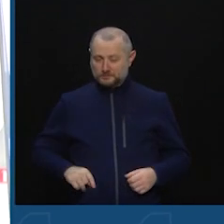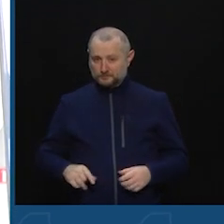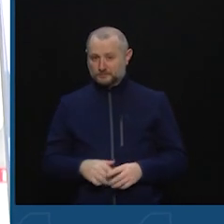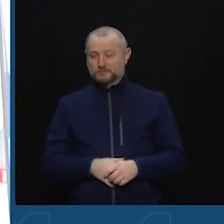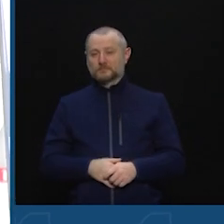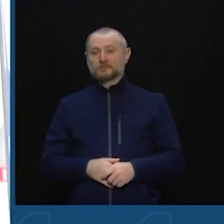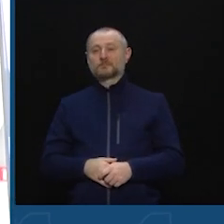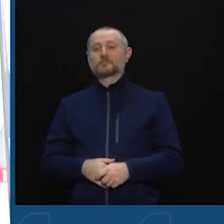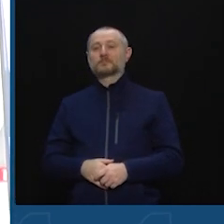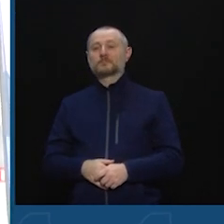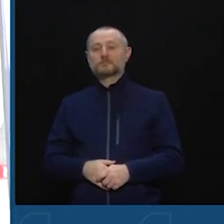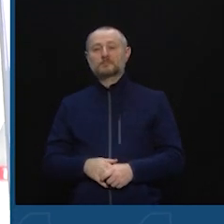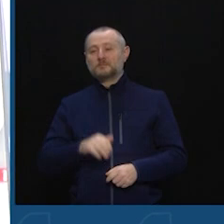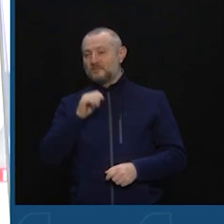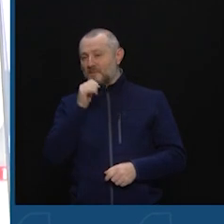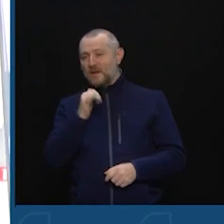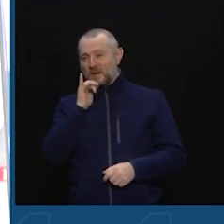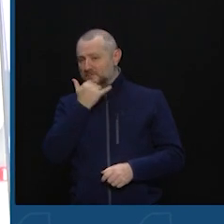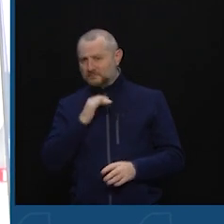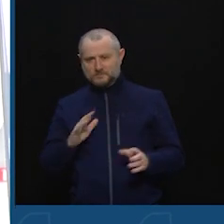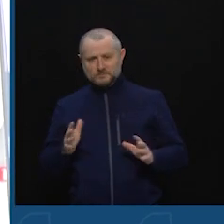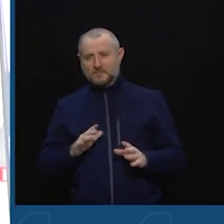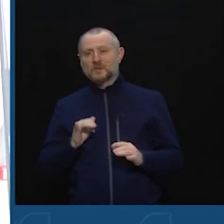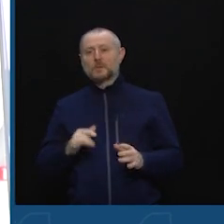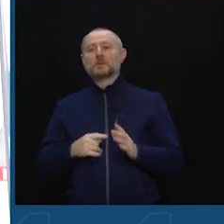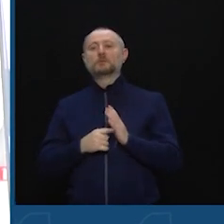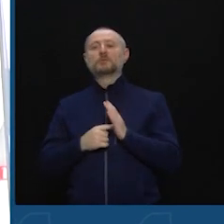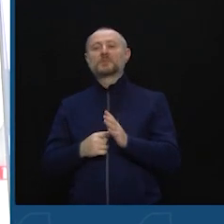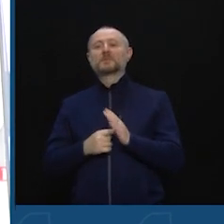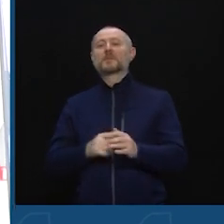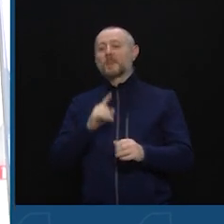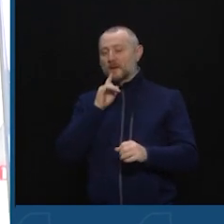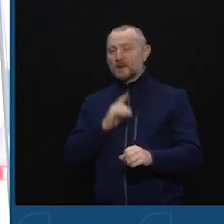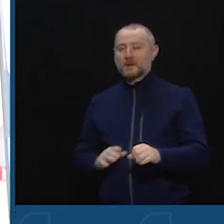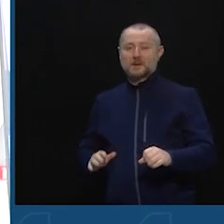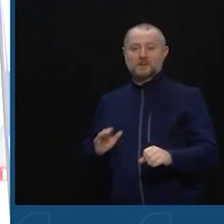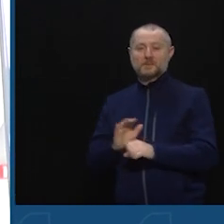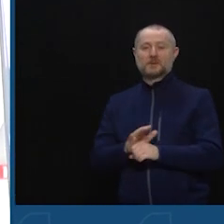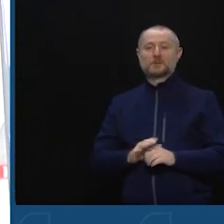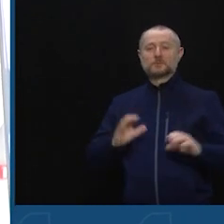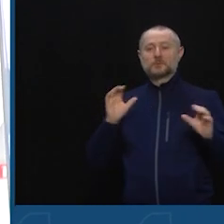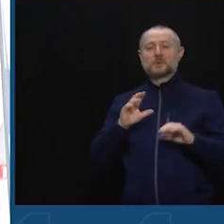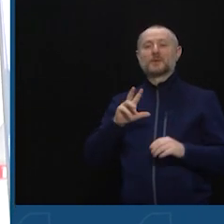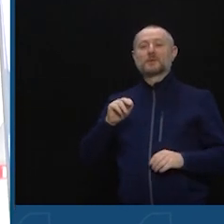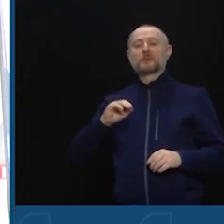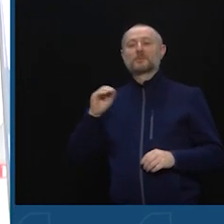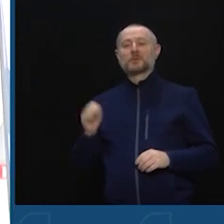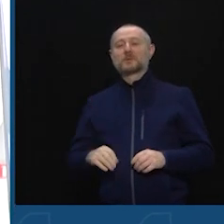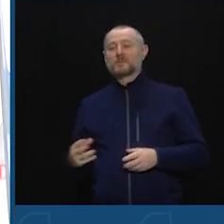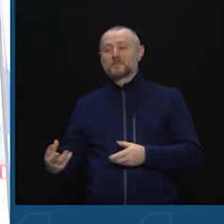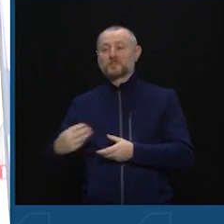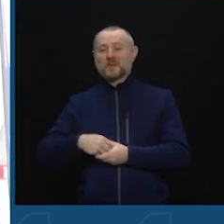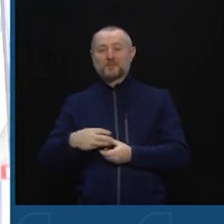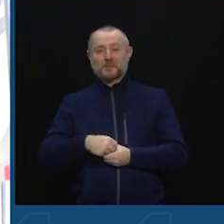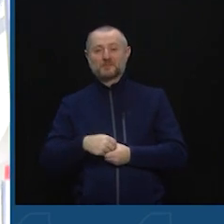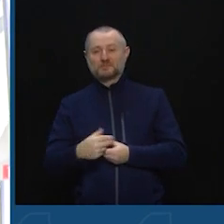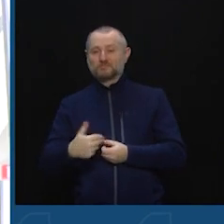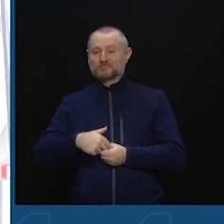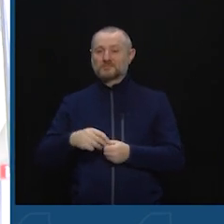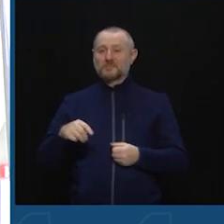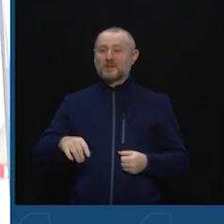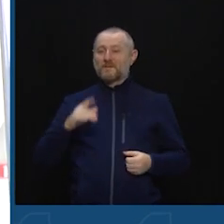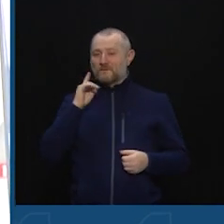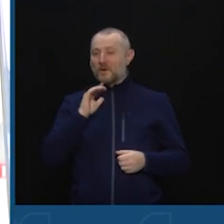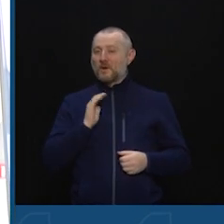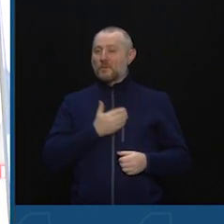not happen by accident. That represents a commitment to seek 30% participation in terms of our